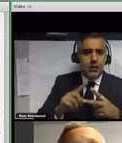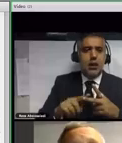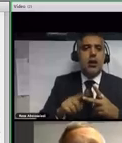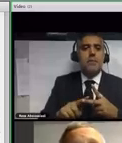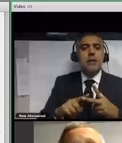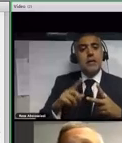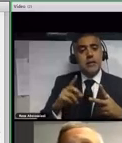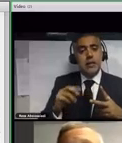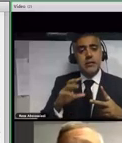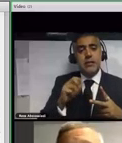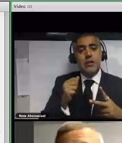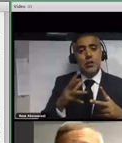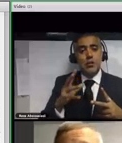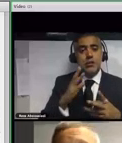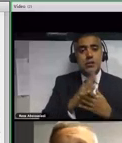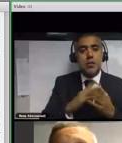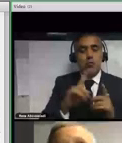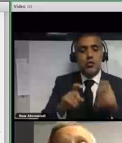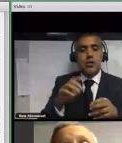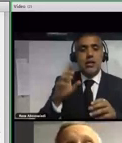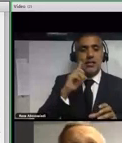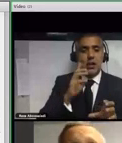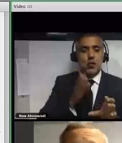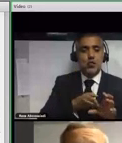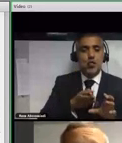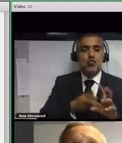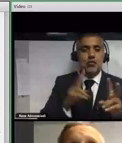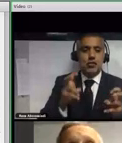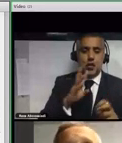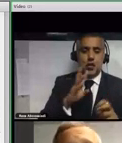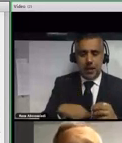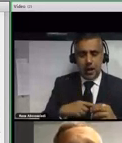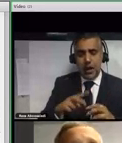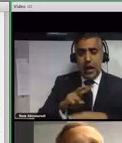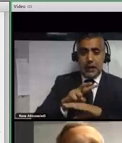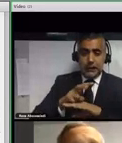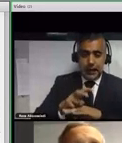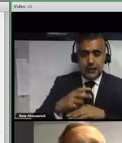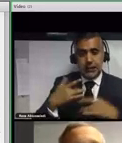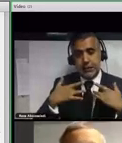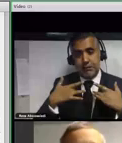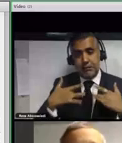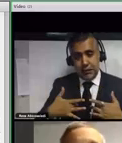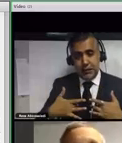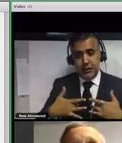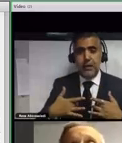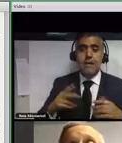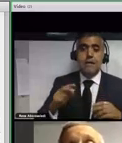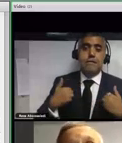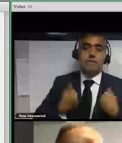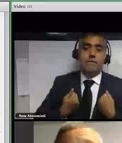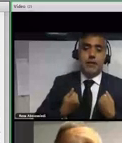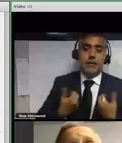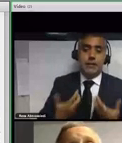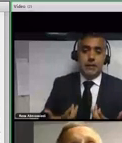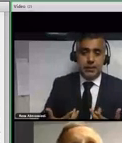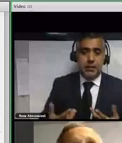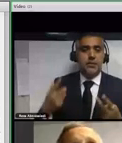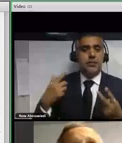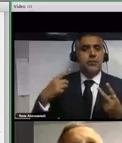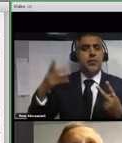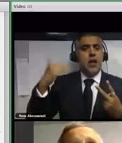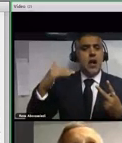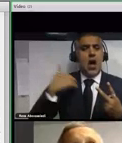a couple questions on psychosocial issues. It asks questions about anxiety, depression, fatigue. It also has